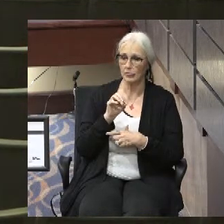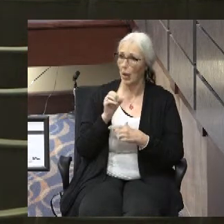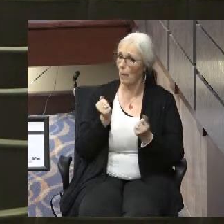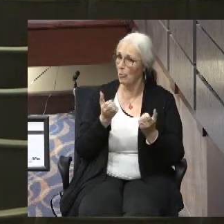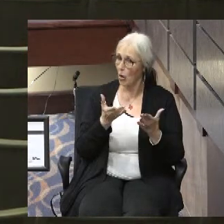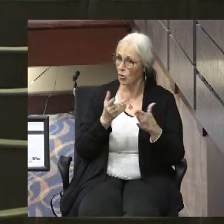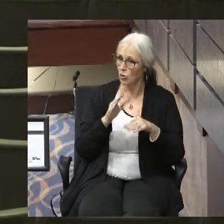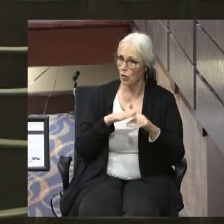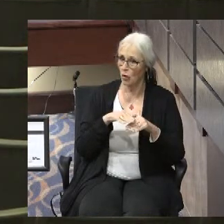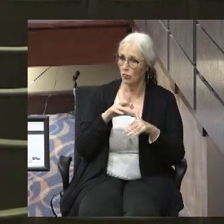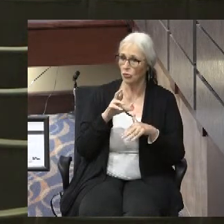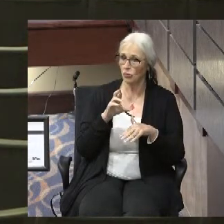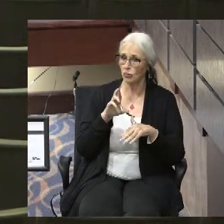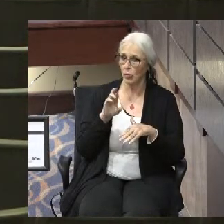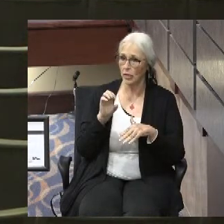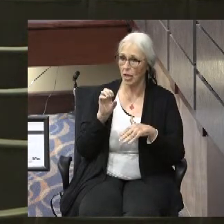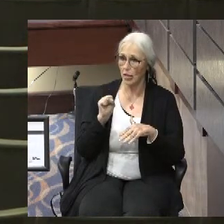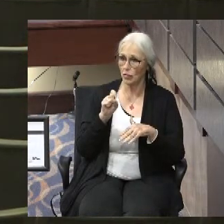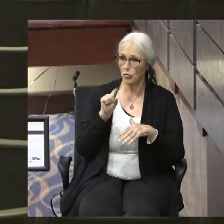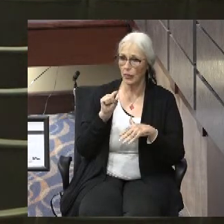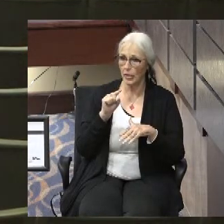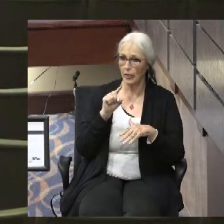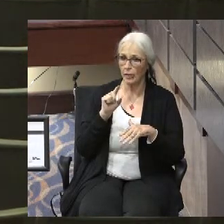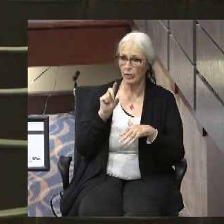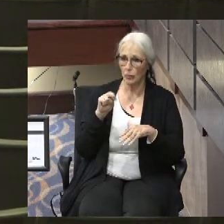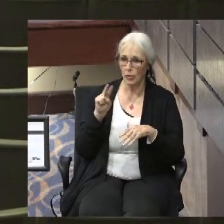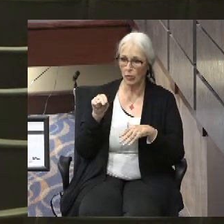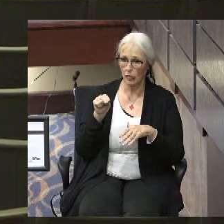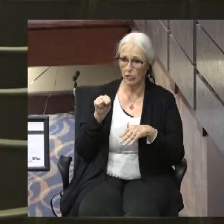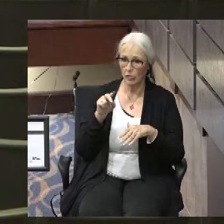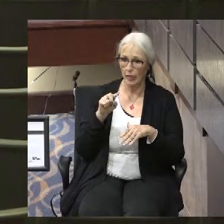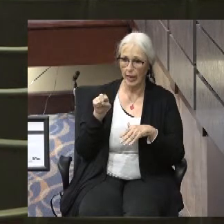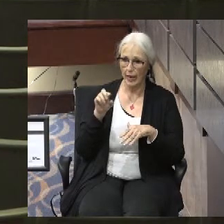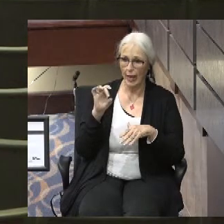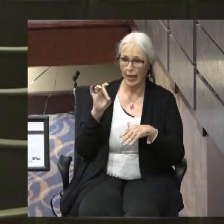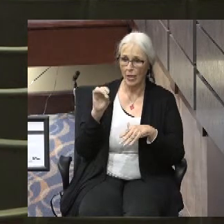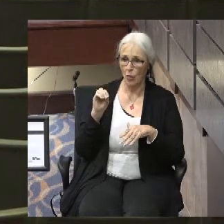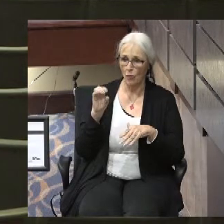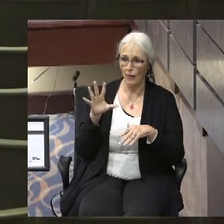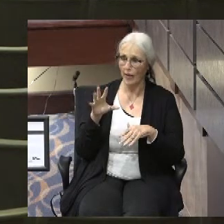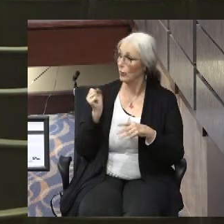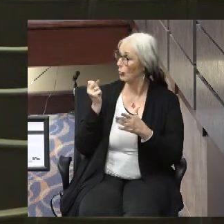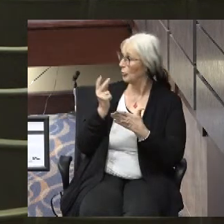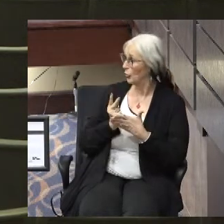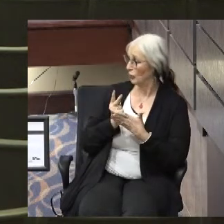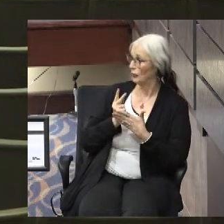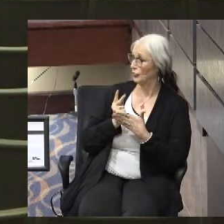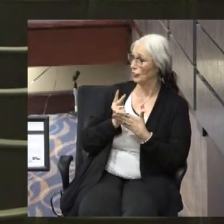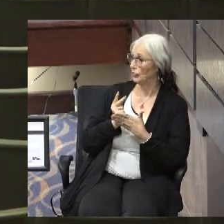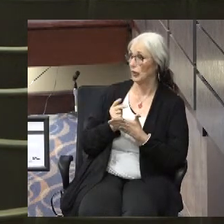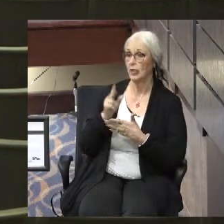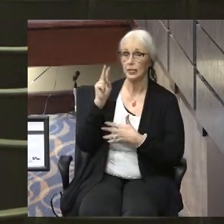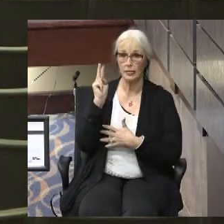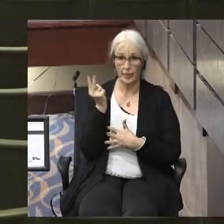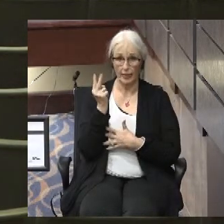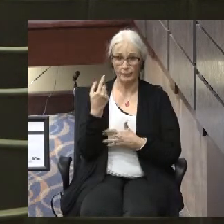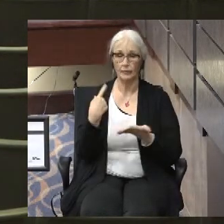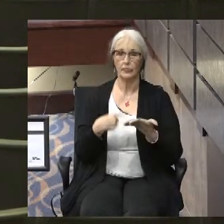on resolution 2022-805? I'll move for approval. Any discussion?